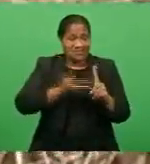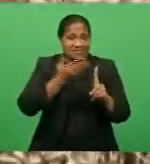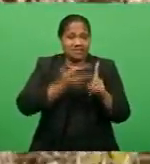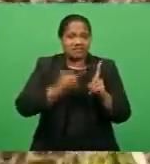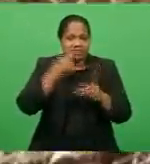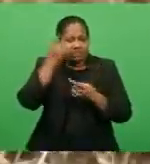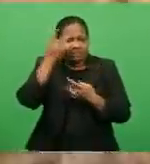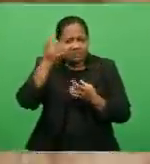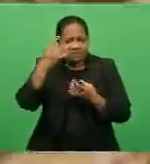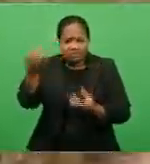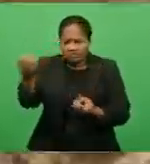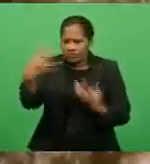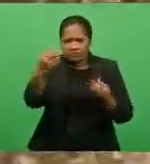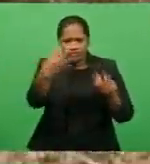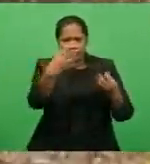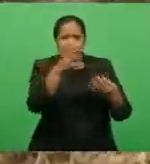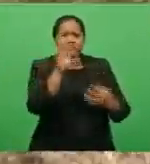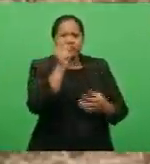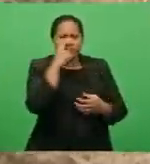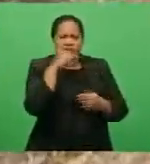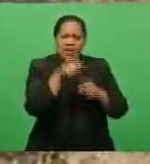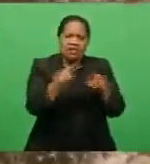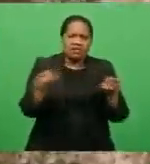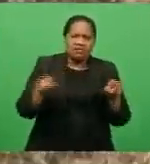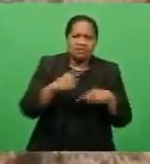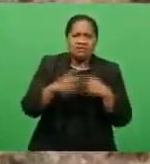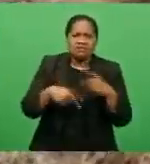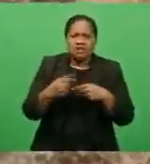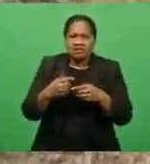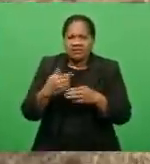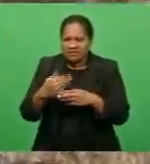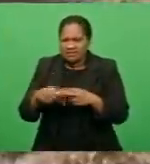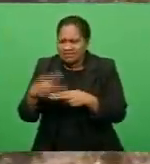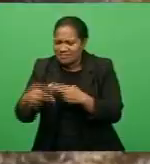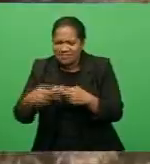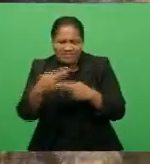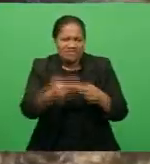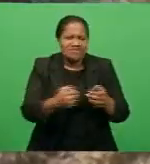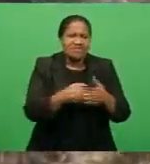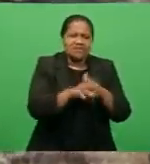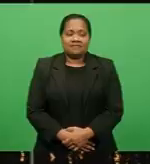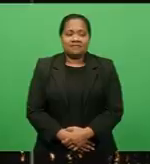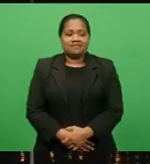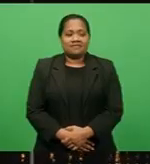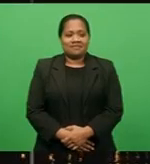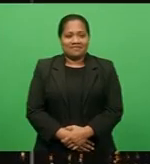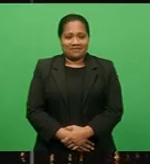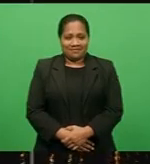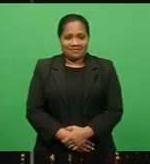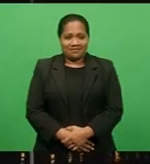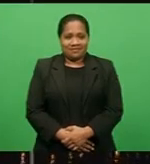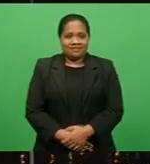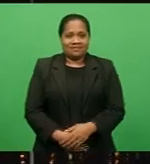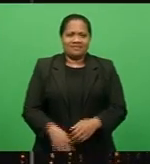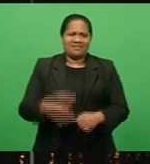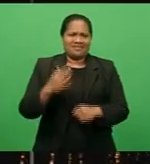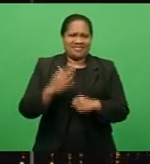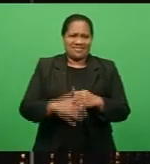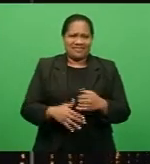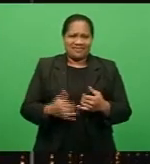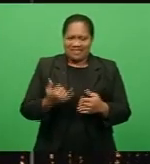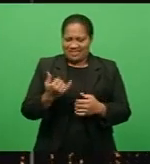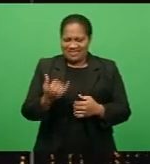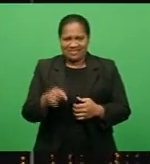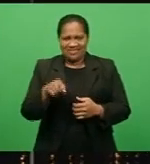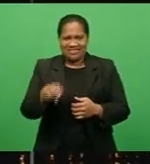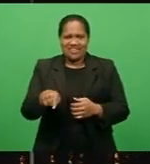been forthcoming from the public about cultivation in other areas. Never let an obstacle in the road be the end